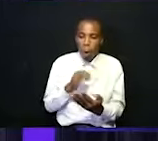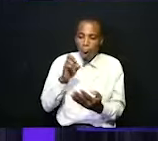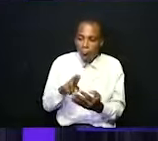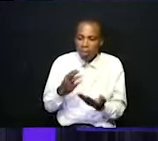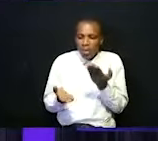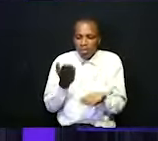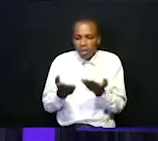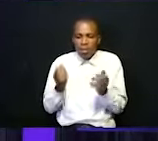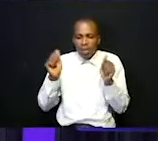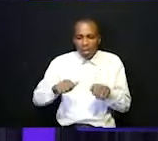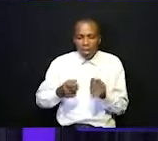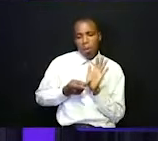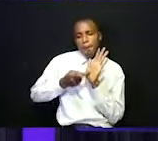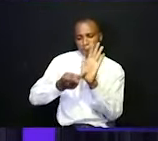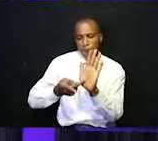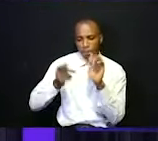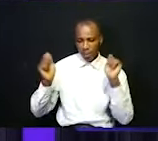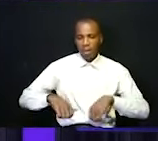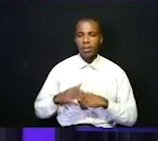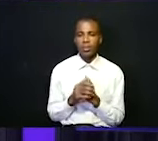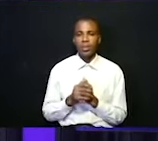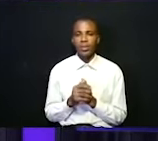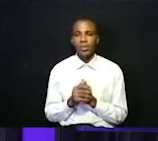should be able to prove it.